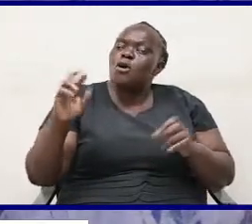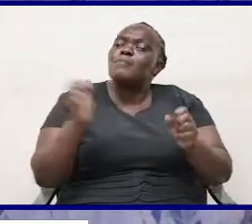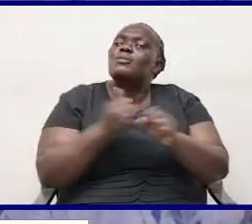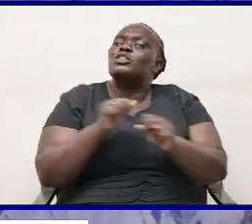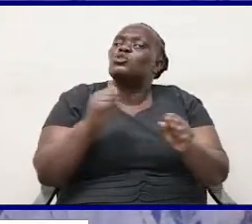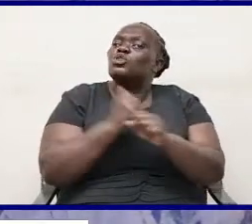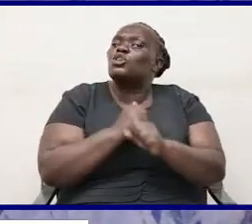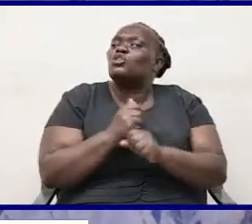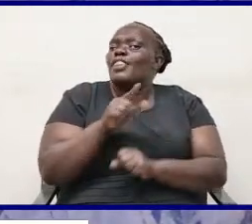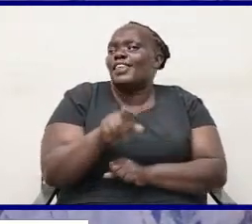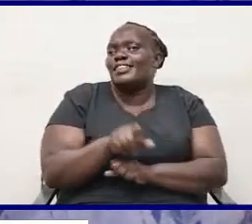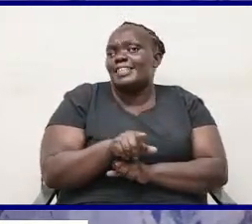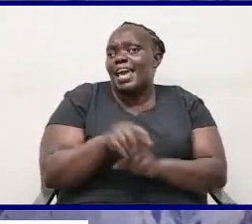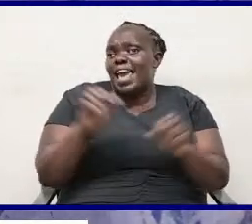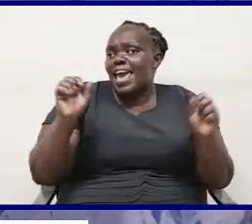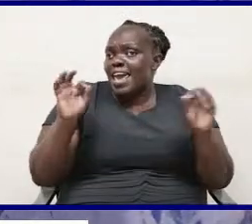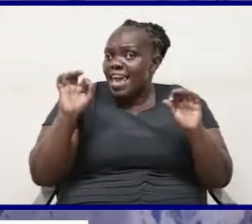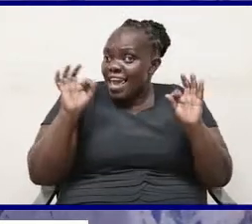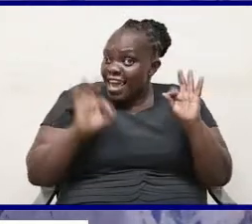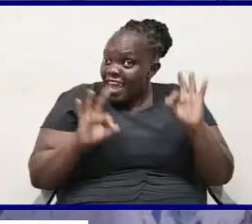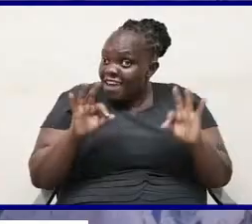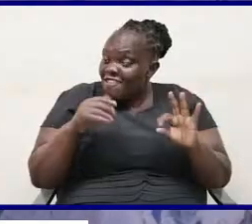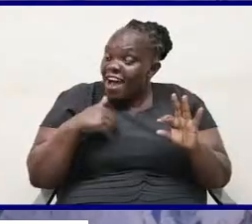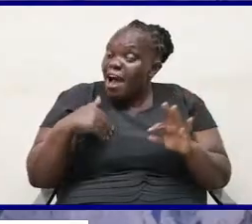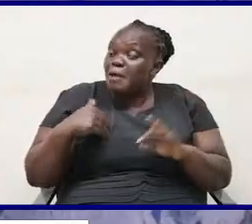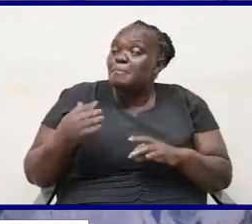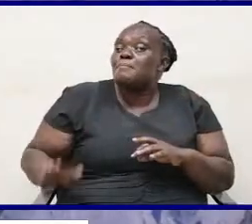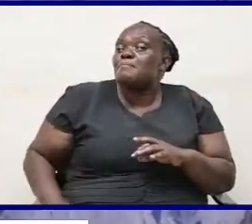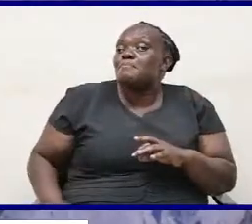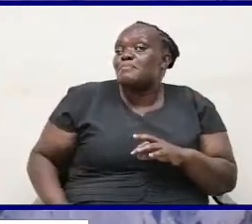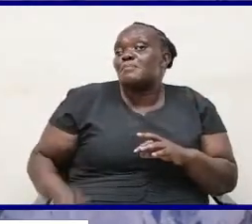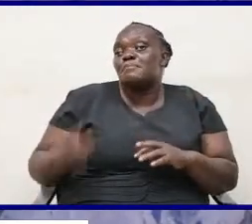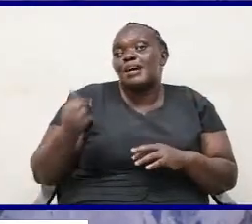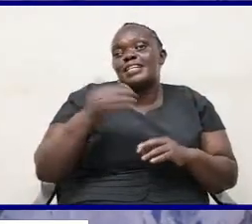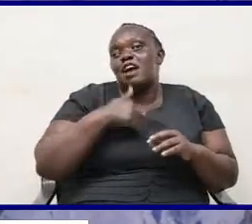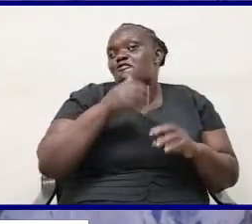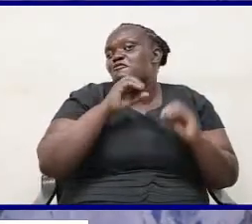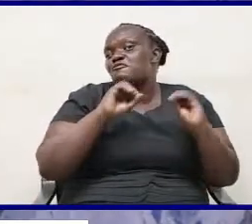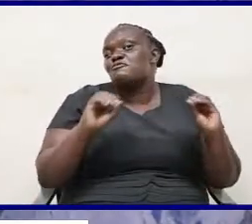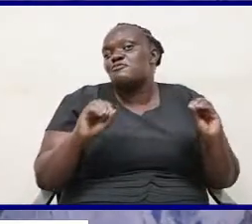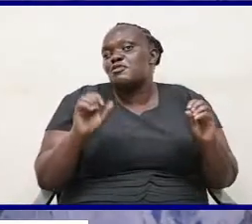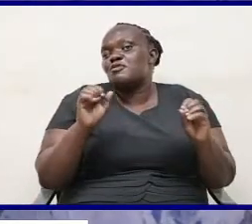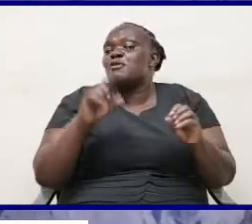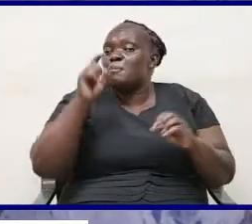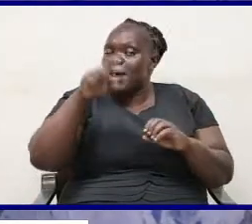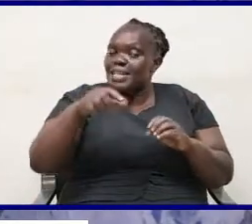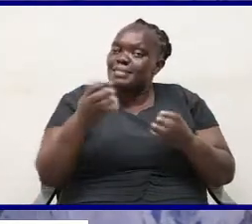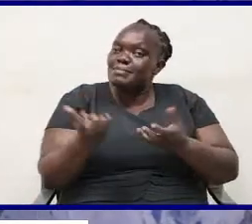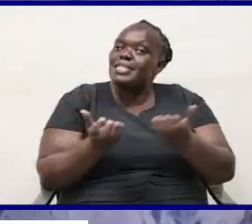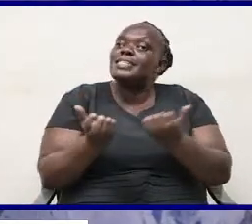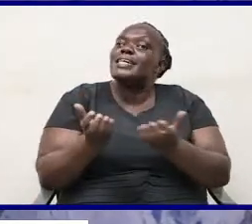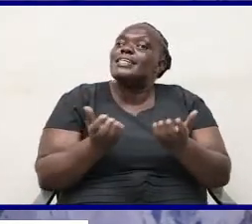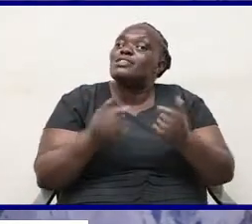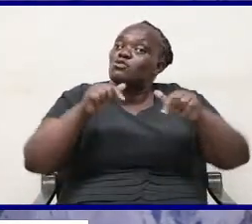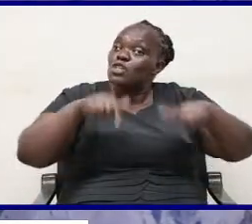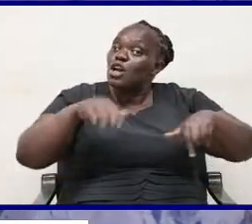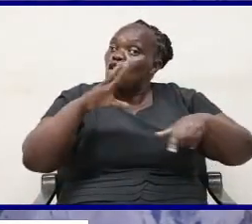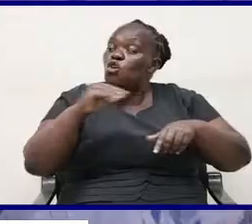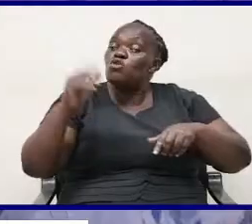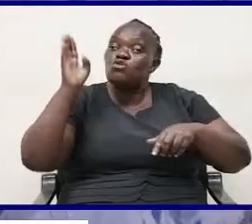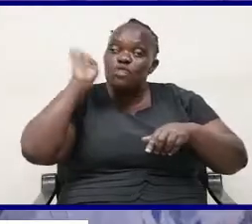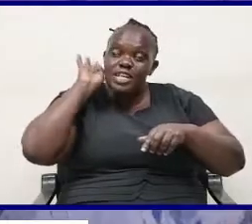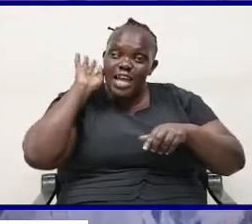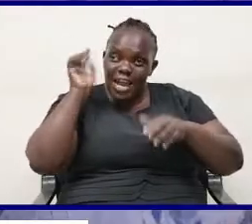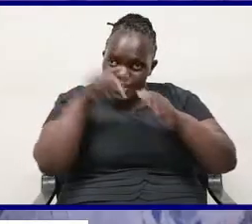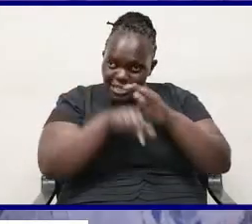do that kama hatuna pesa mfukoni. Lazima kufanywa biashara. So today we are now going to